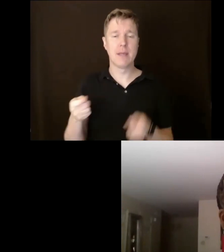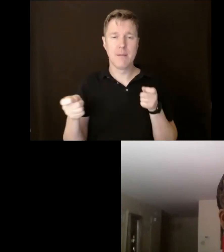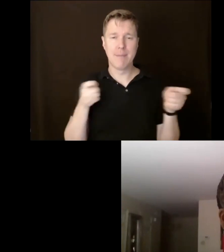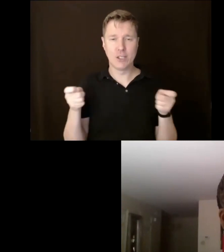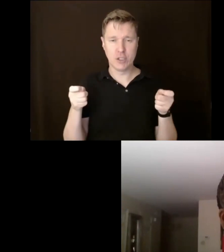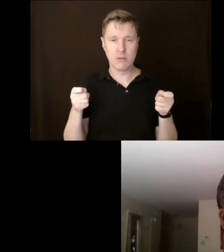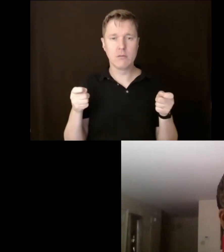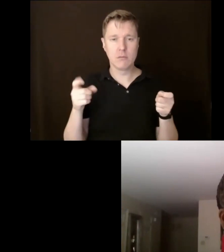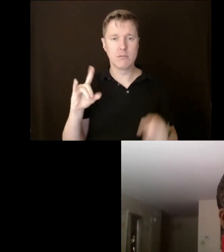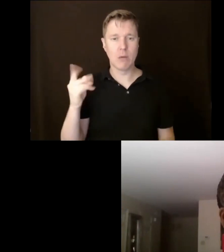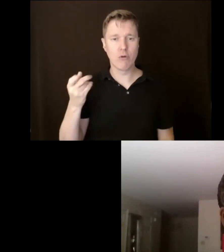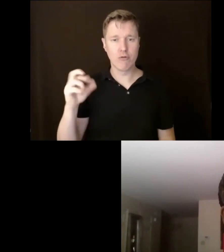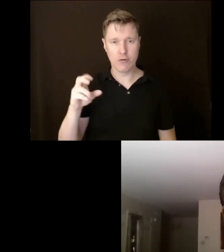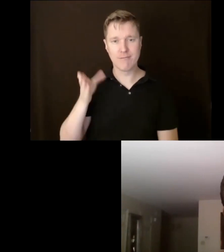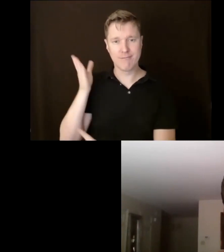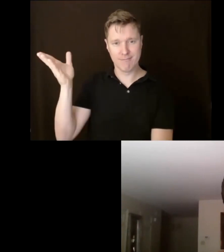at Reliance.